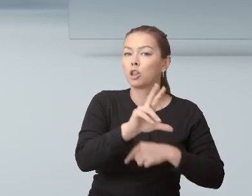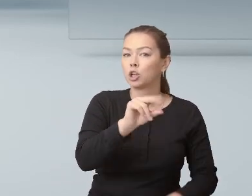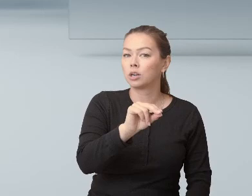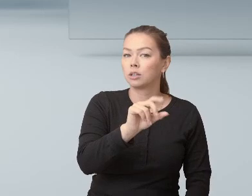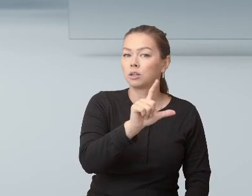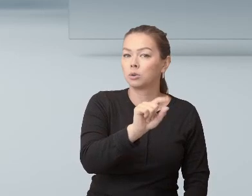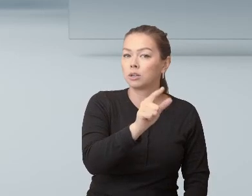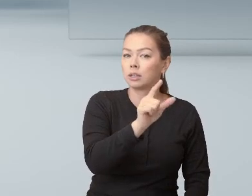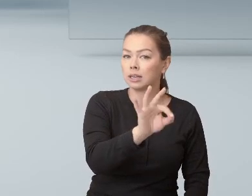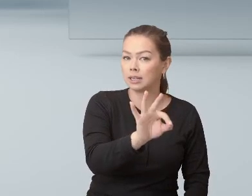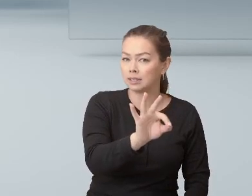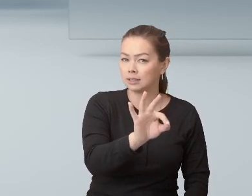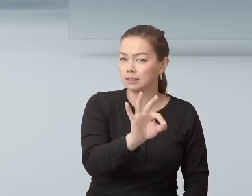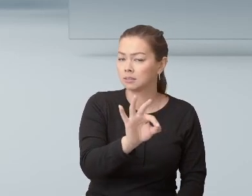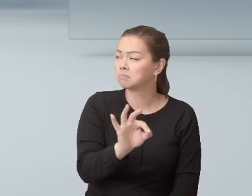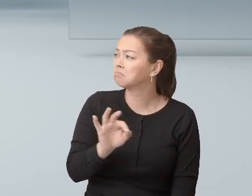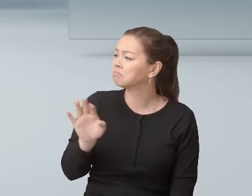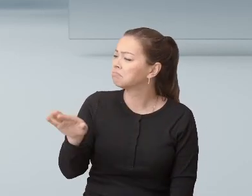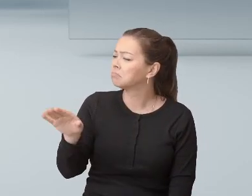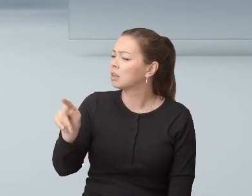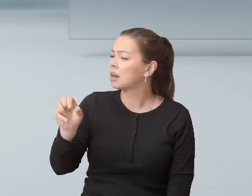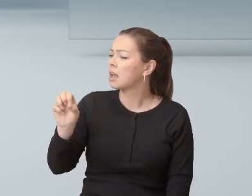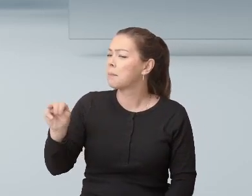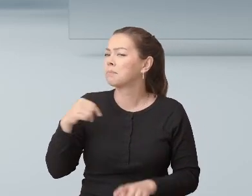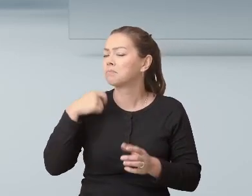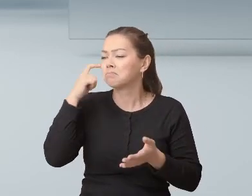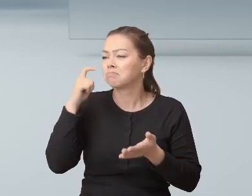of regulatory stuff on that September 30th date?